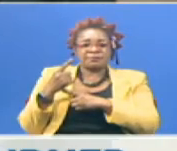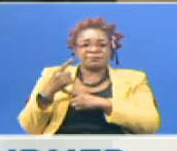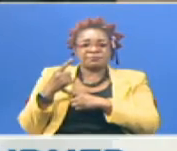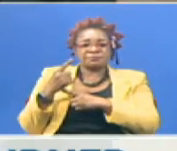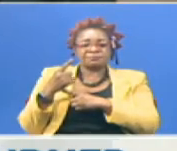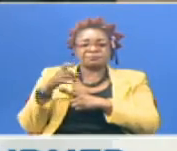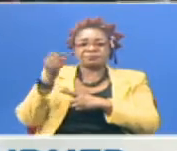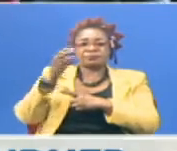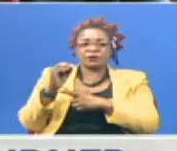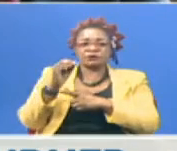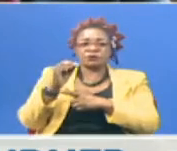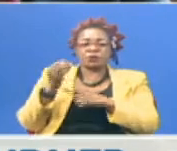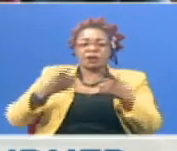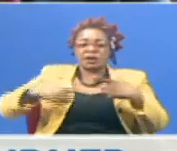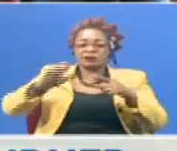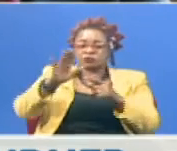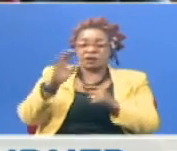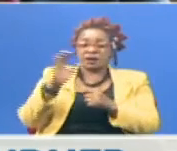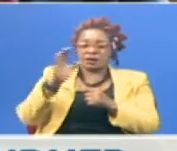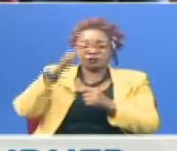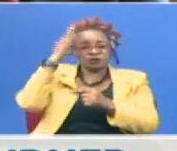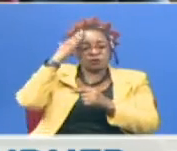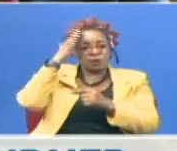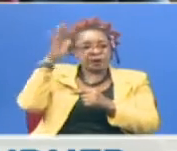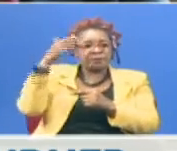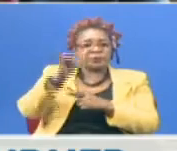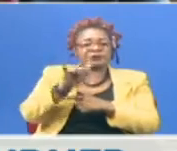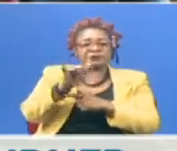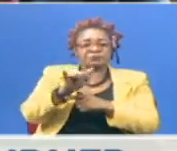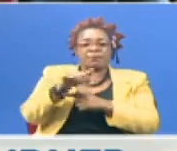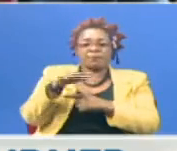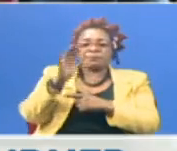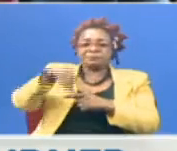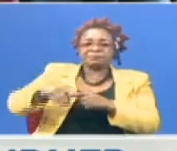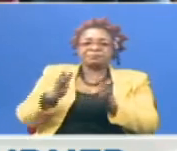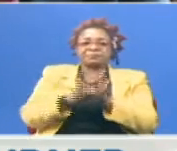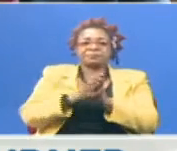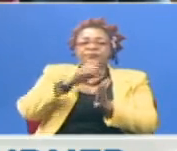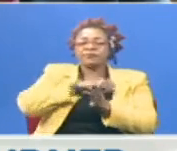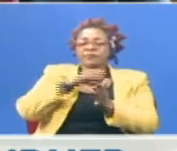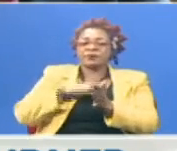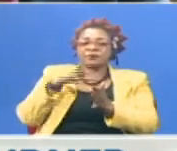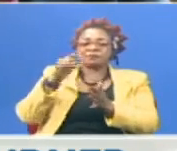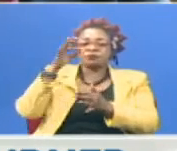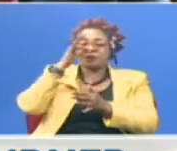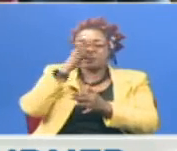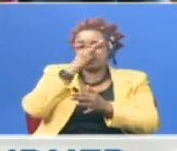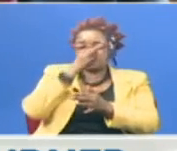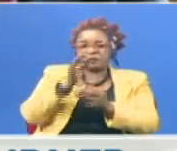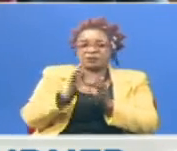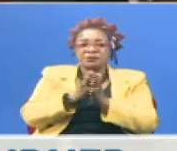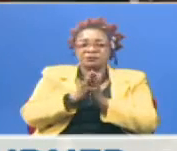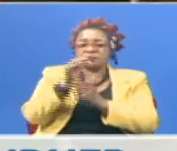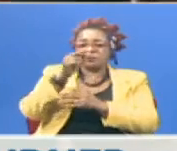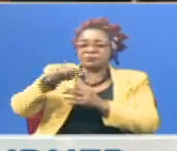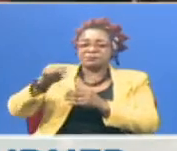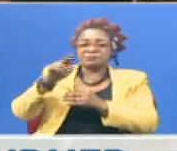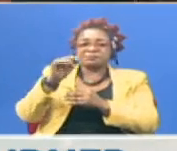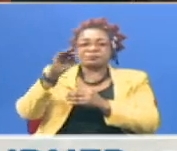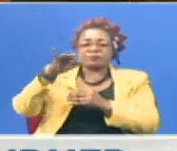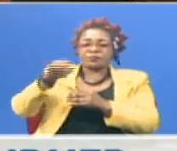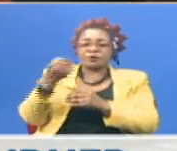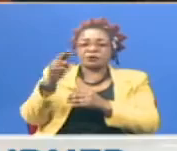So let your clients know. The DP is charged with 9 others, including Senator William Mohome Mwangi of Nyeri, and Nduta Ruo,